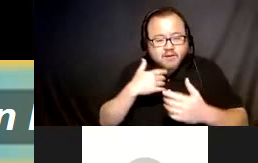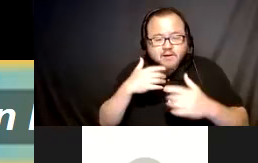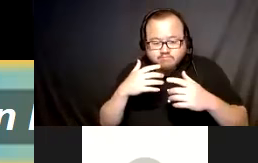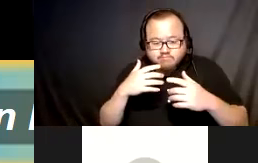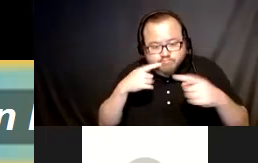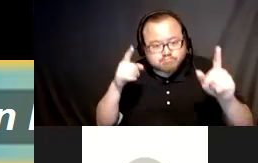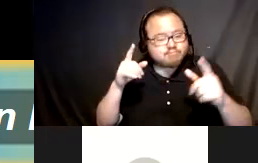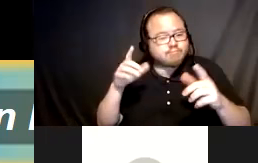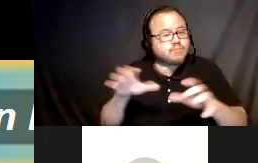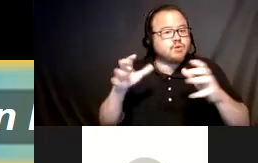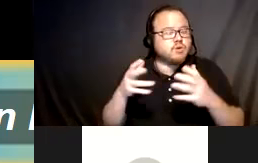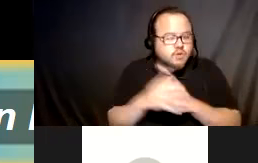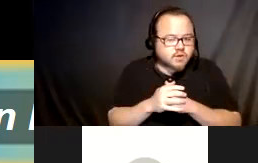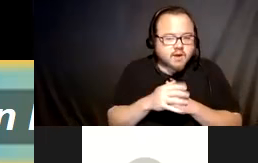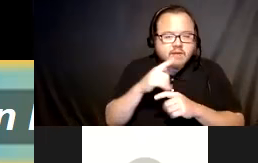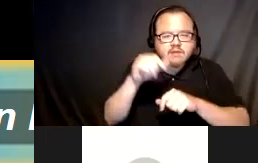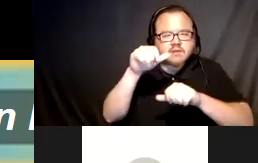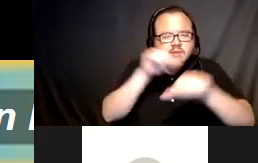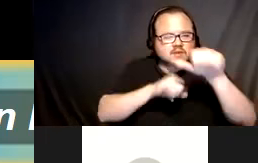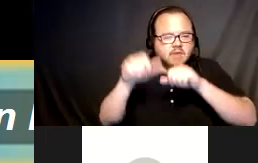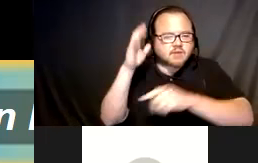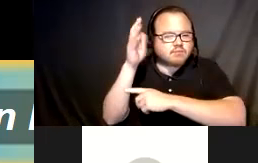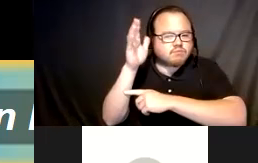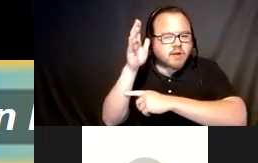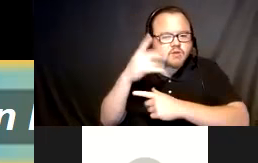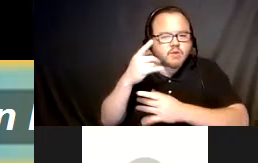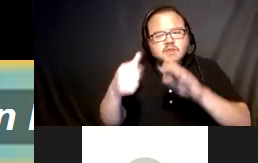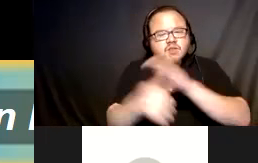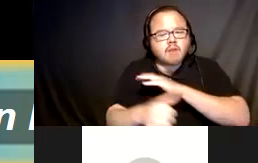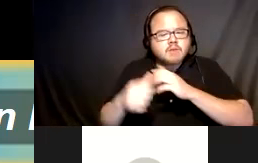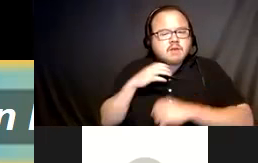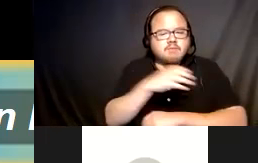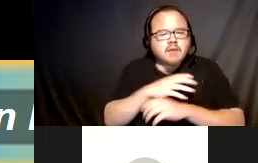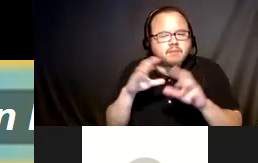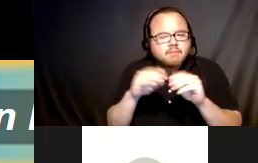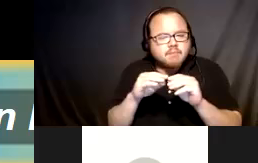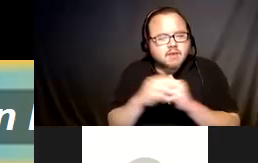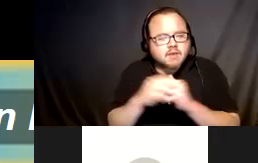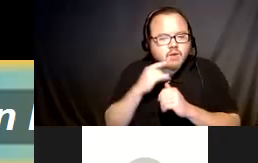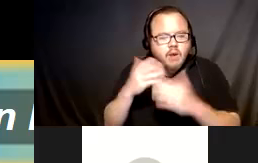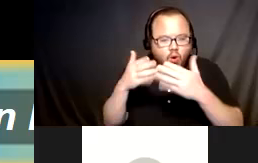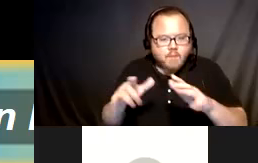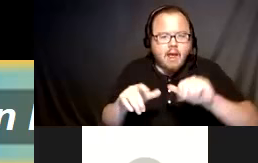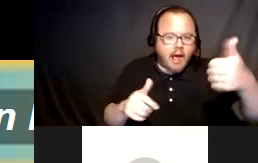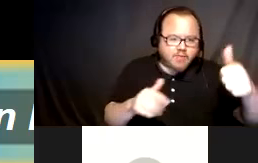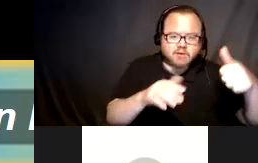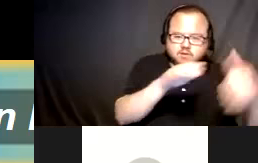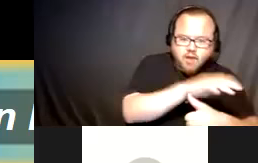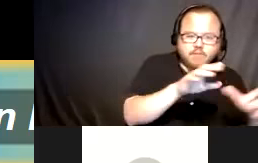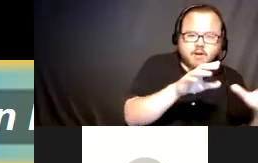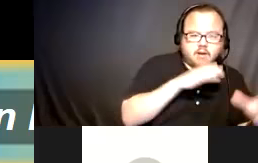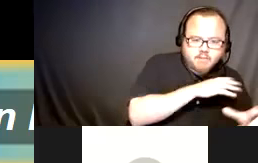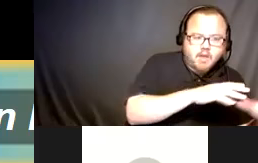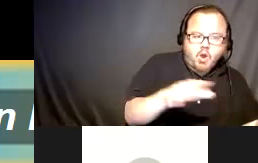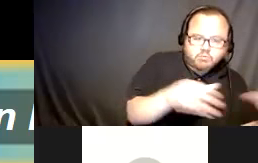is hold a Know the Signs presentation as one of our subcommittee meetings and open that up to other subcommittees that are part of the coalition.